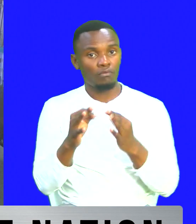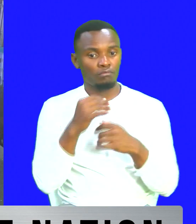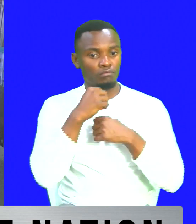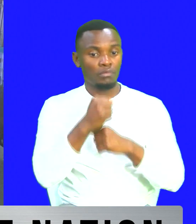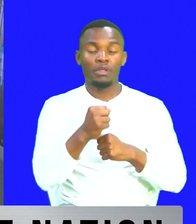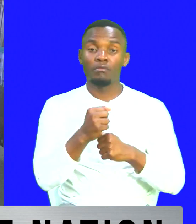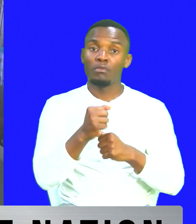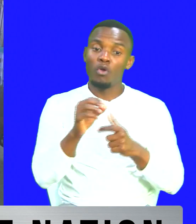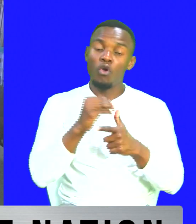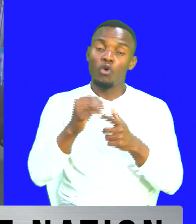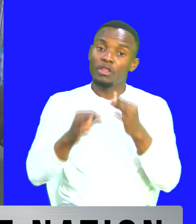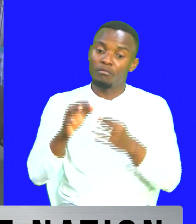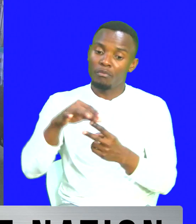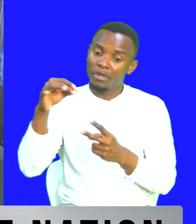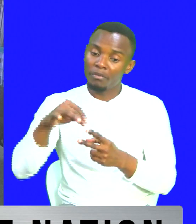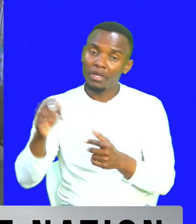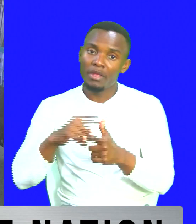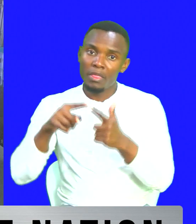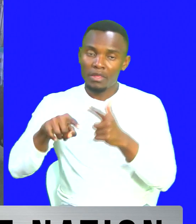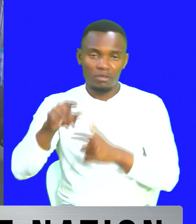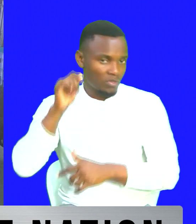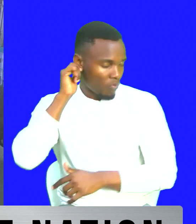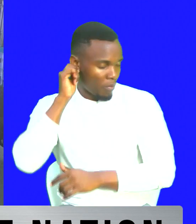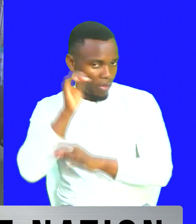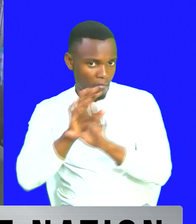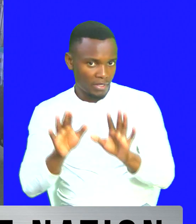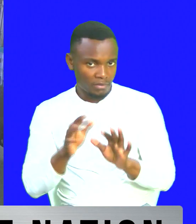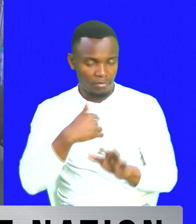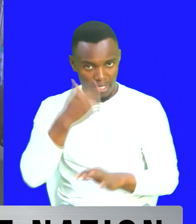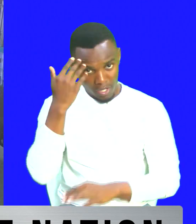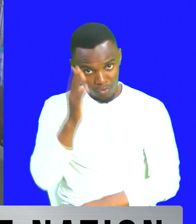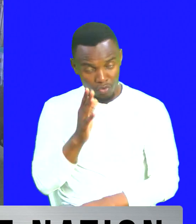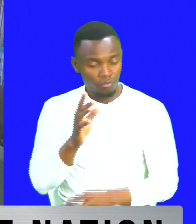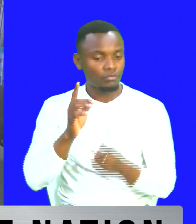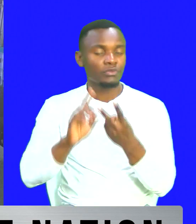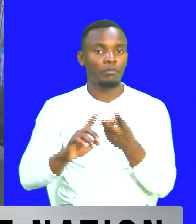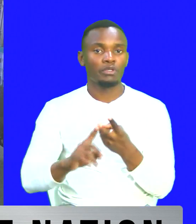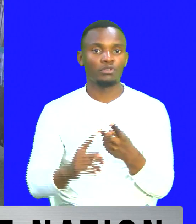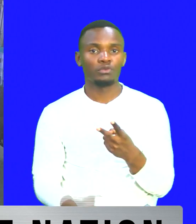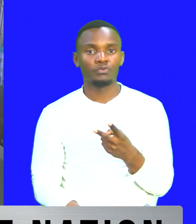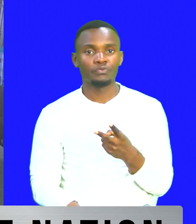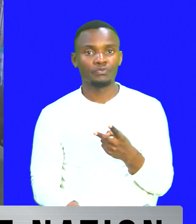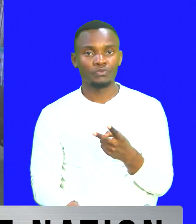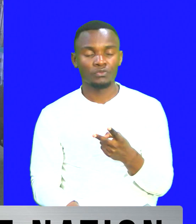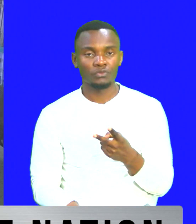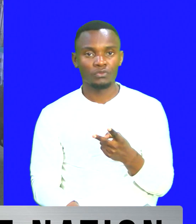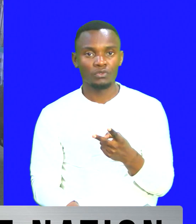they obeyed the commander-in-chief. Okay. One. Two, for us to help,